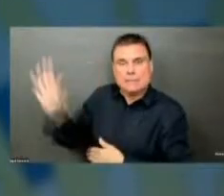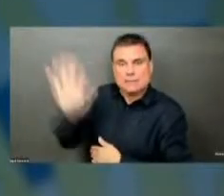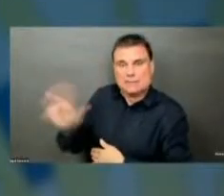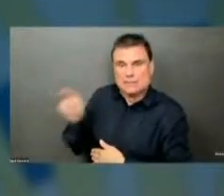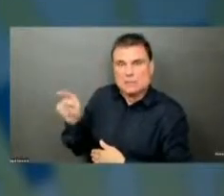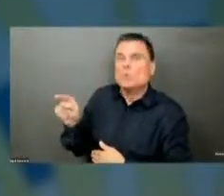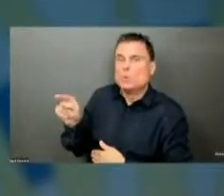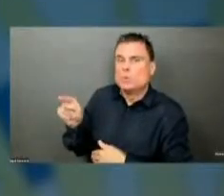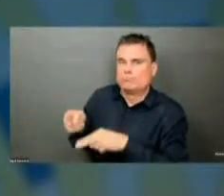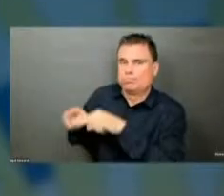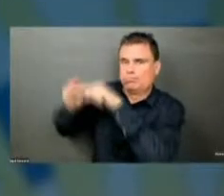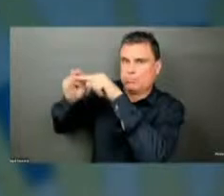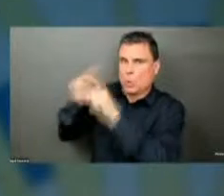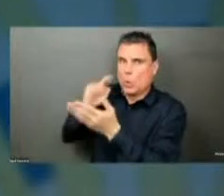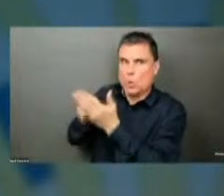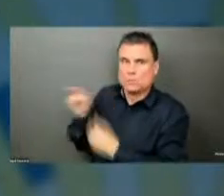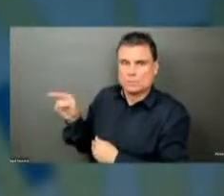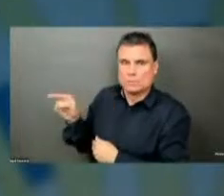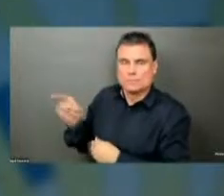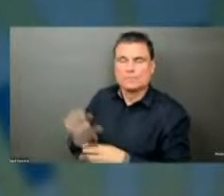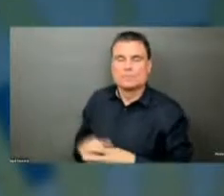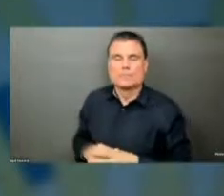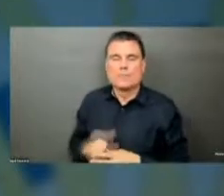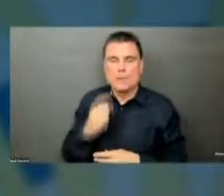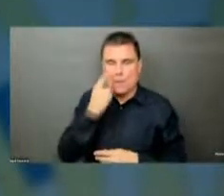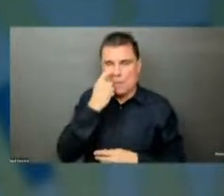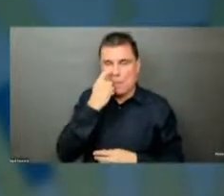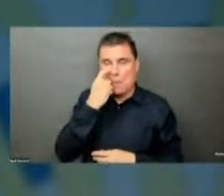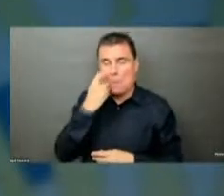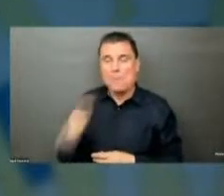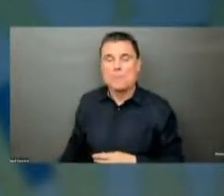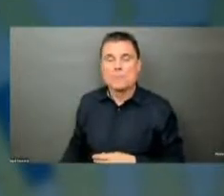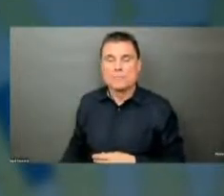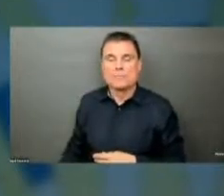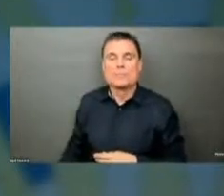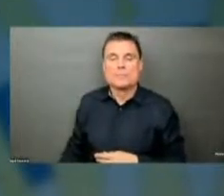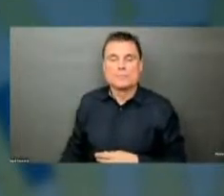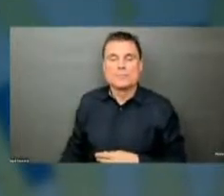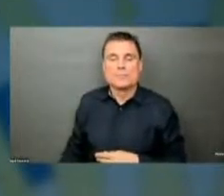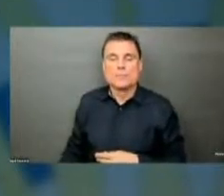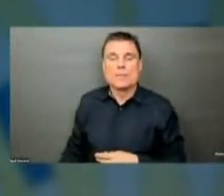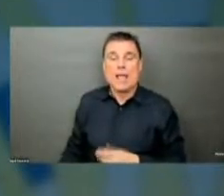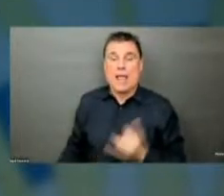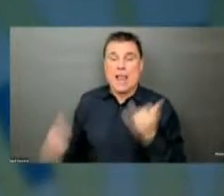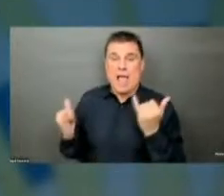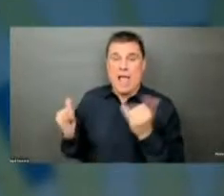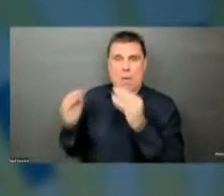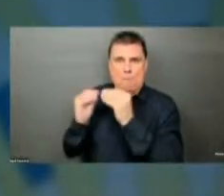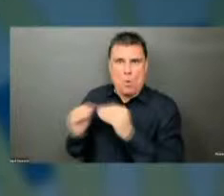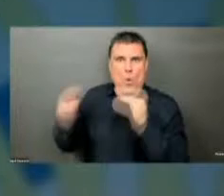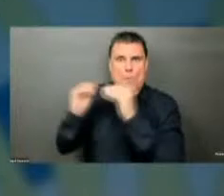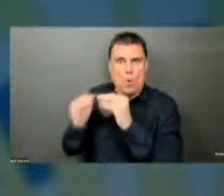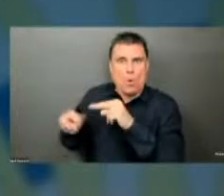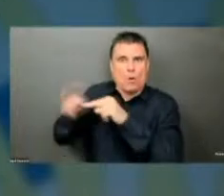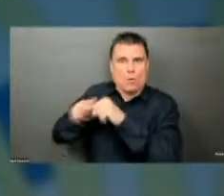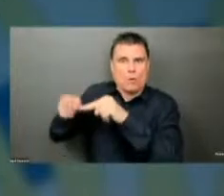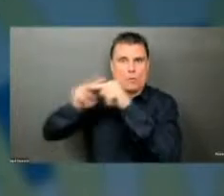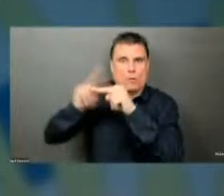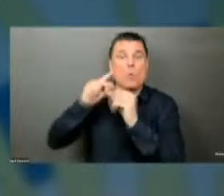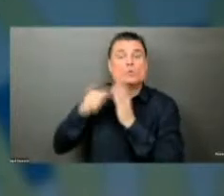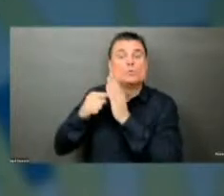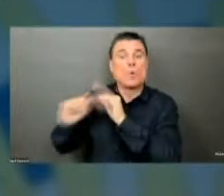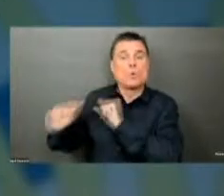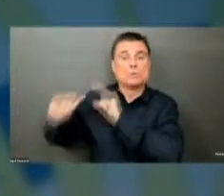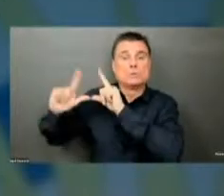more granular level, and this is the data, the geographic distribution of our cases by local health area of